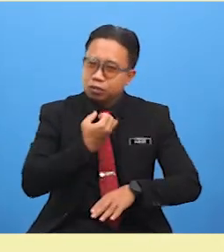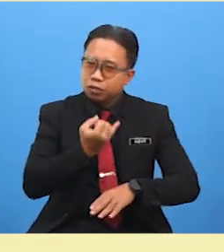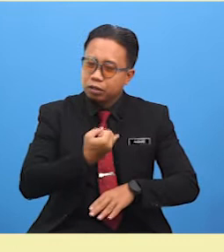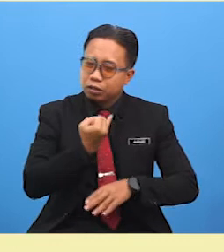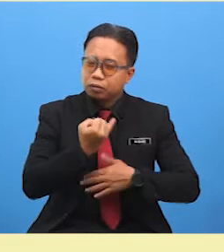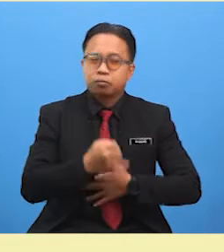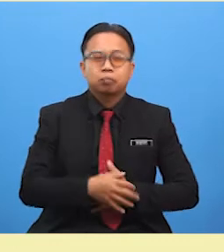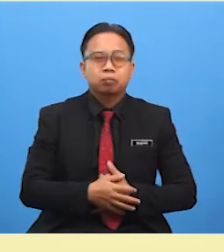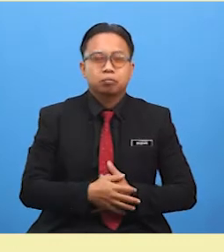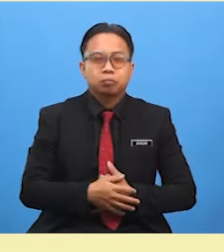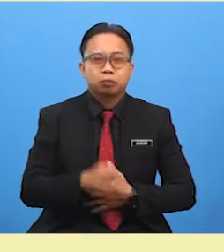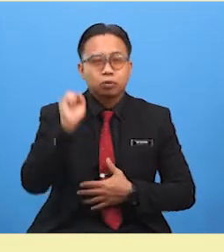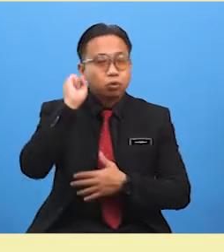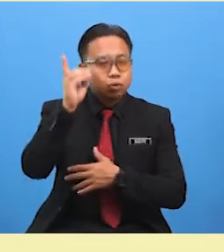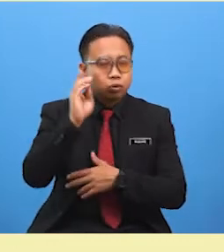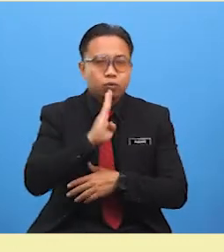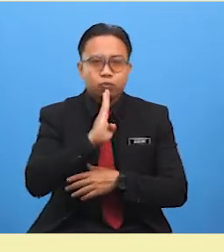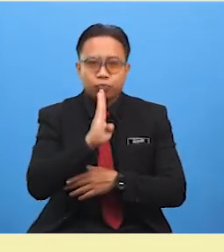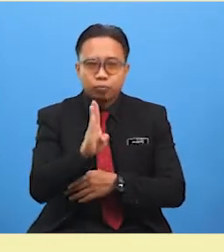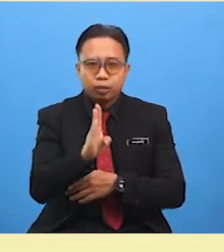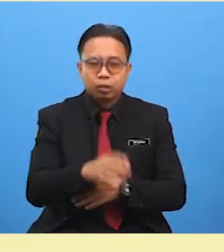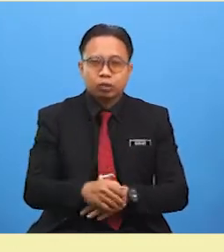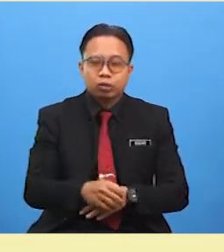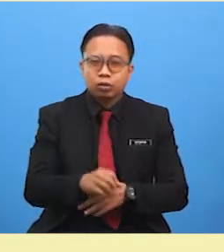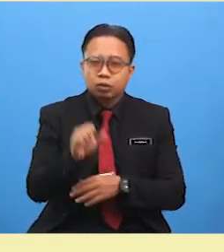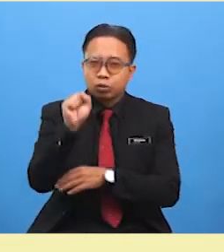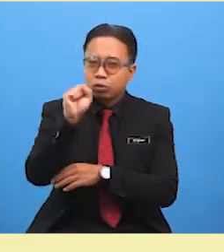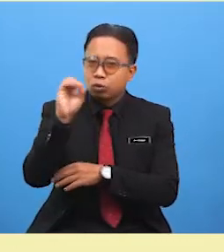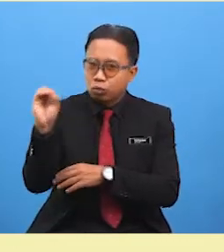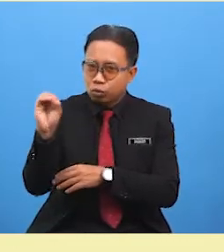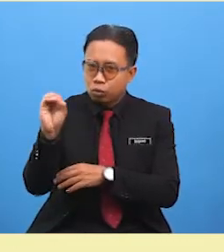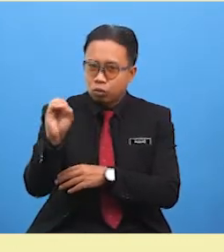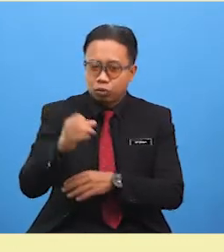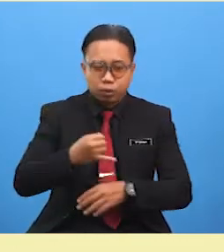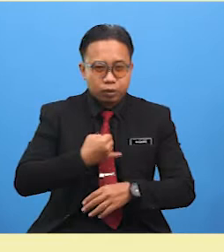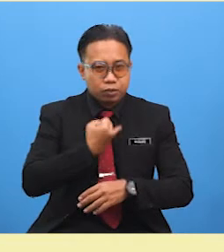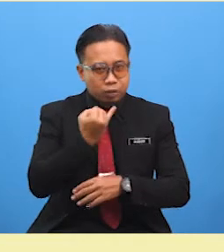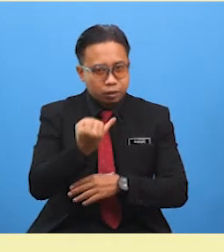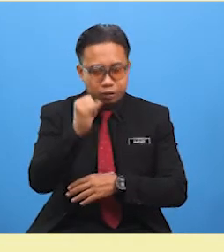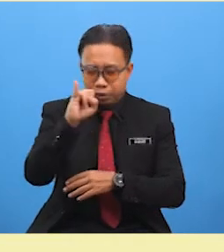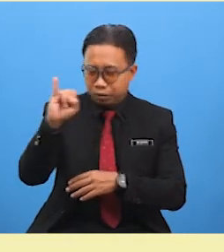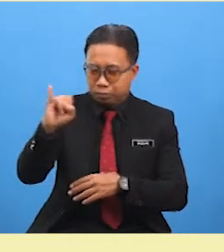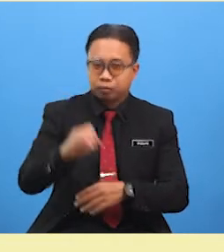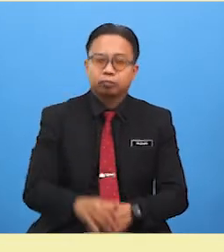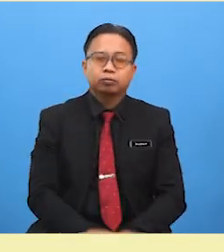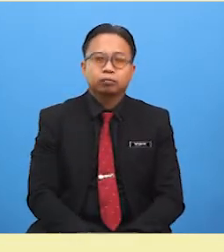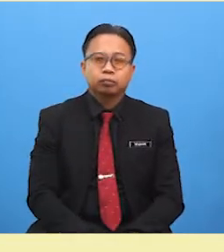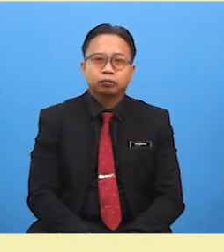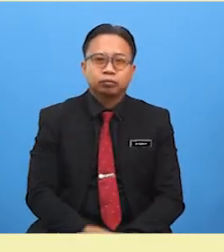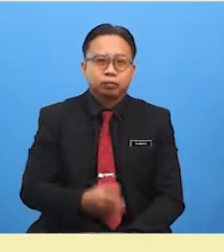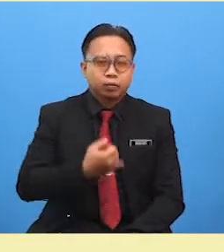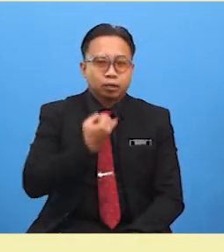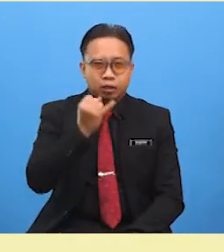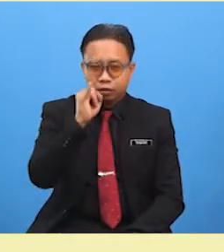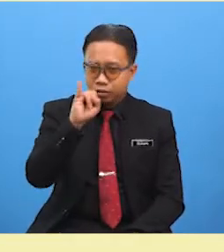Instead, it should be that the ride is so exciting. Excited is how you feel. Exciting